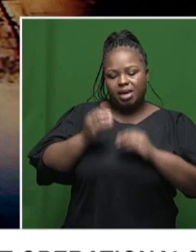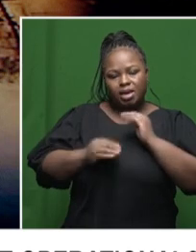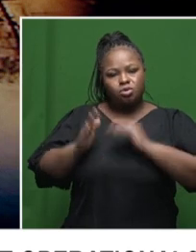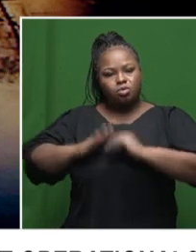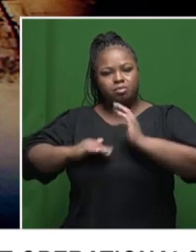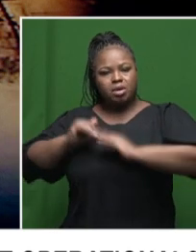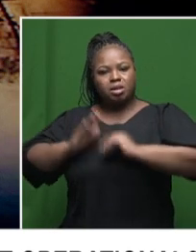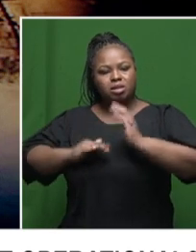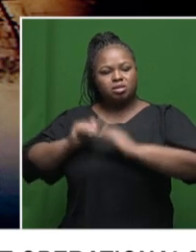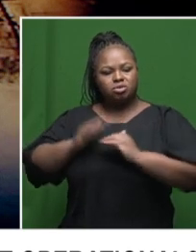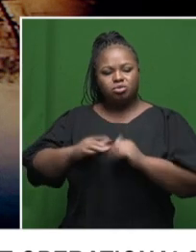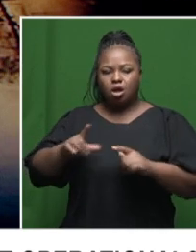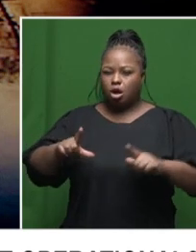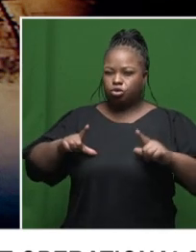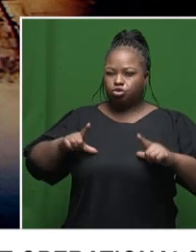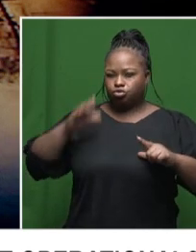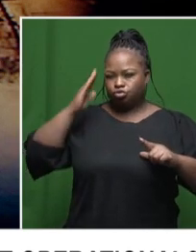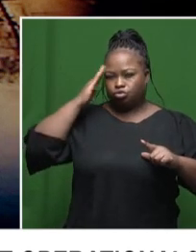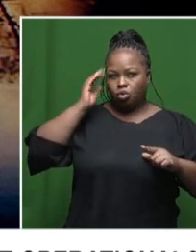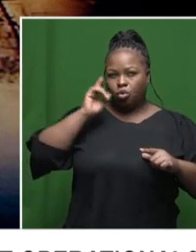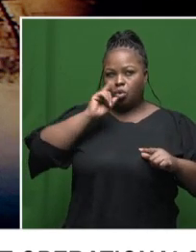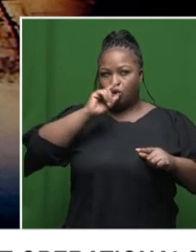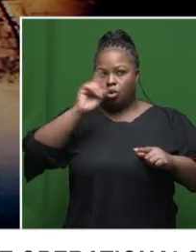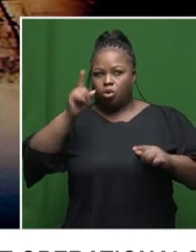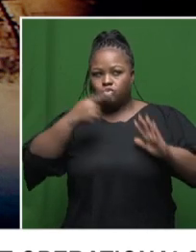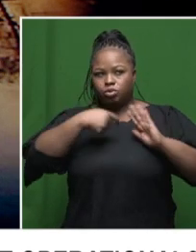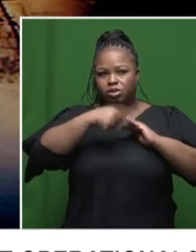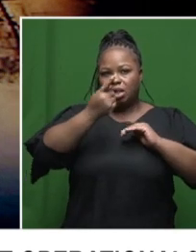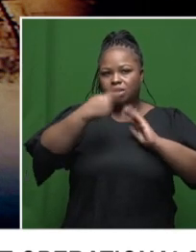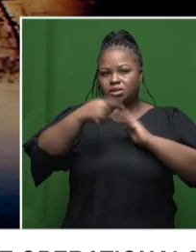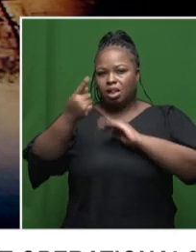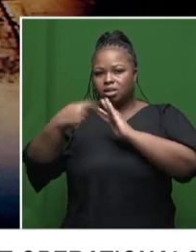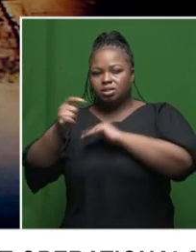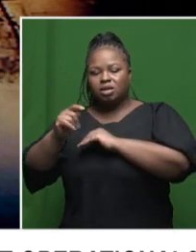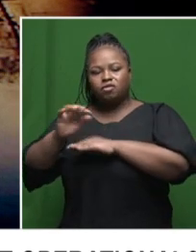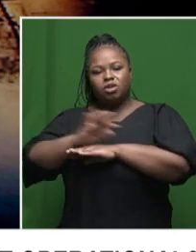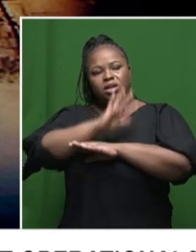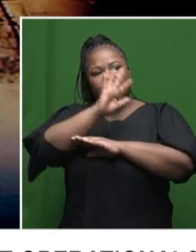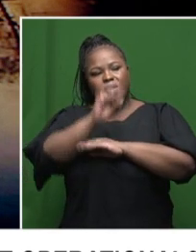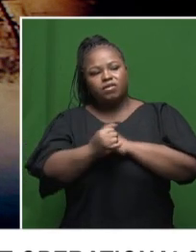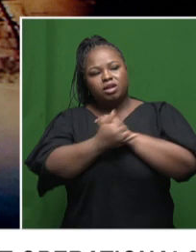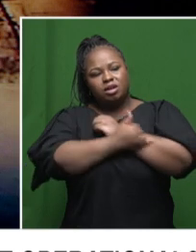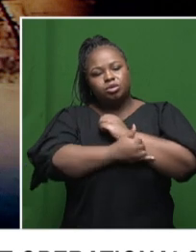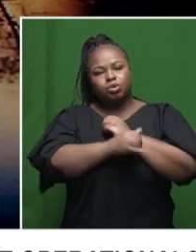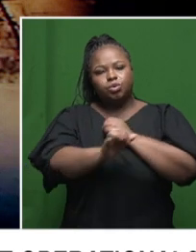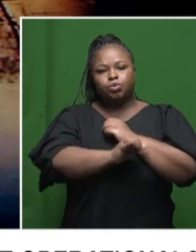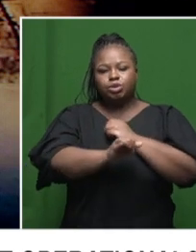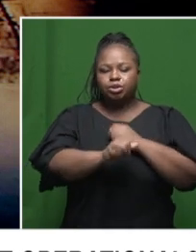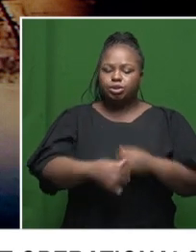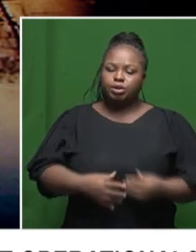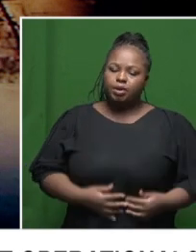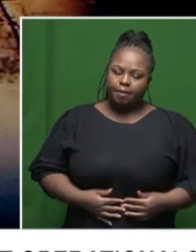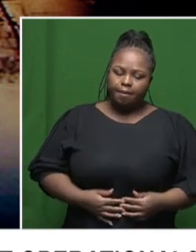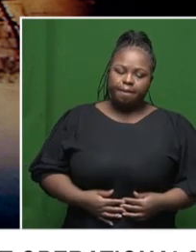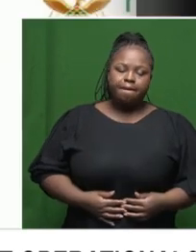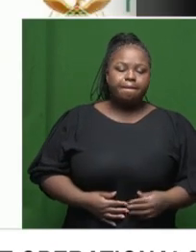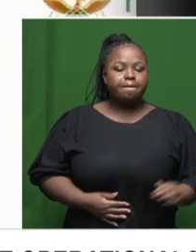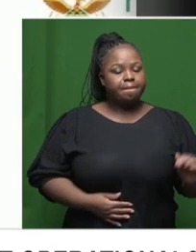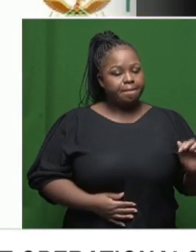and operating, to know that it actually would start supplying the African continent. Yes, you remember